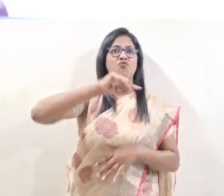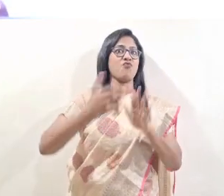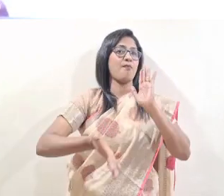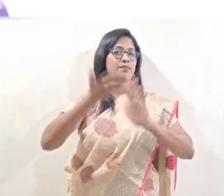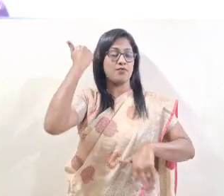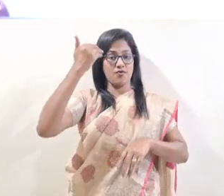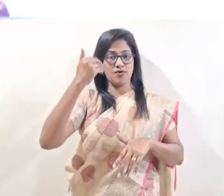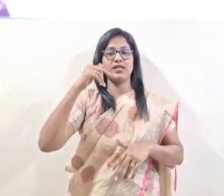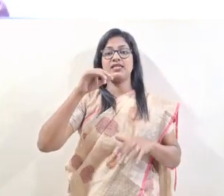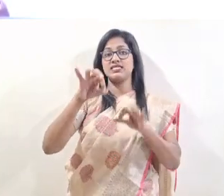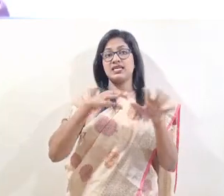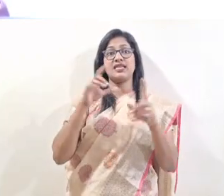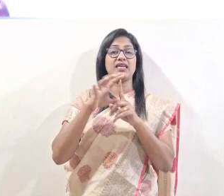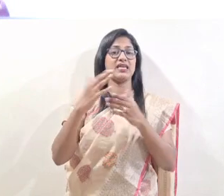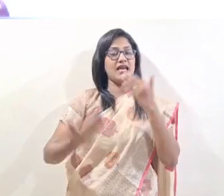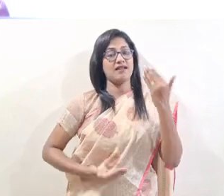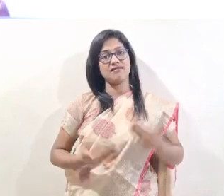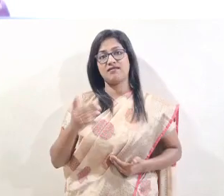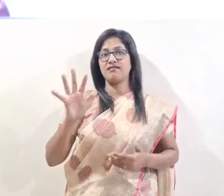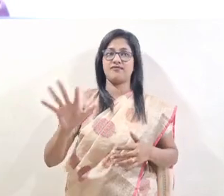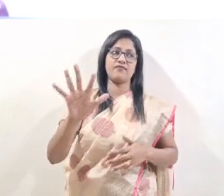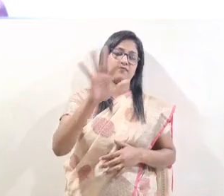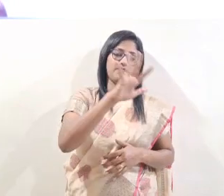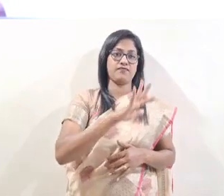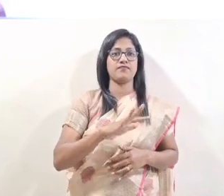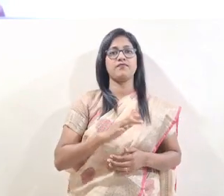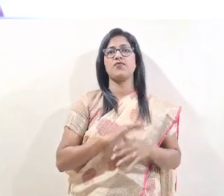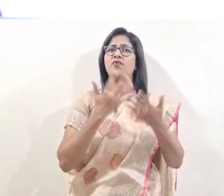anyway are the lifeline of the city wherever they are.